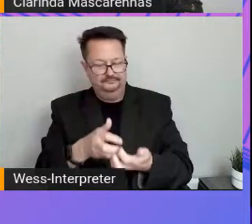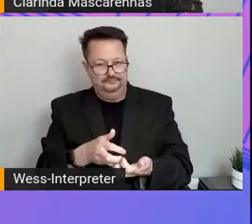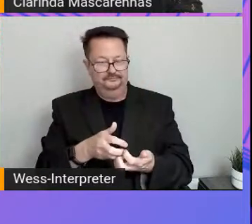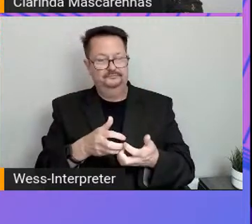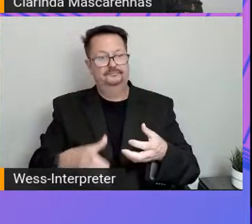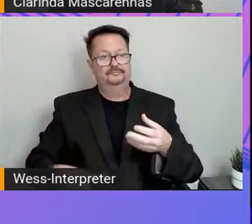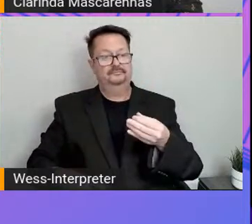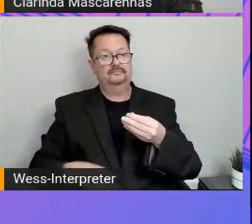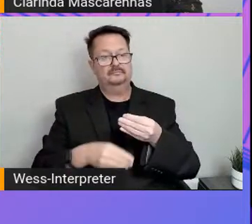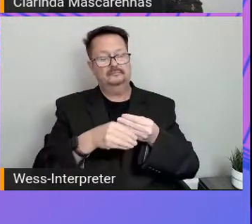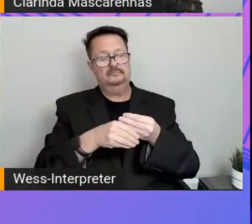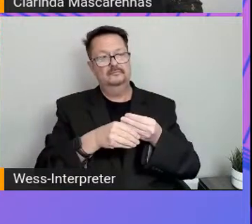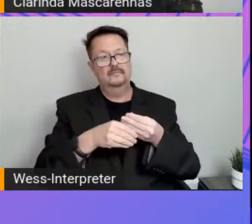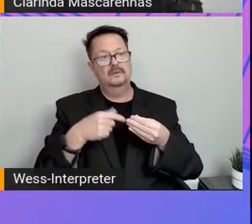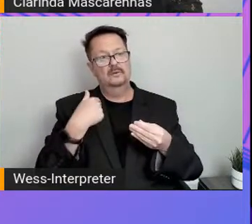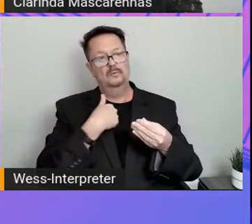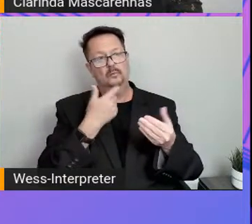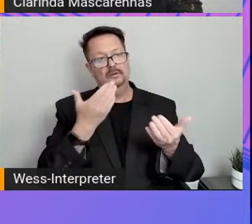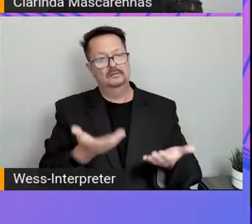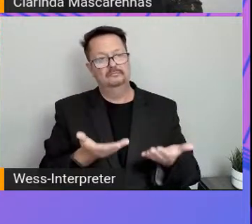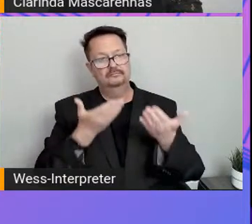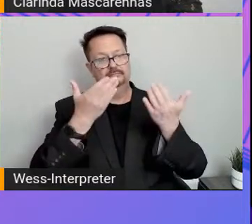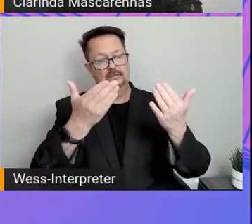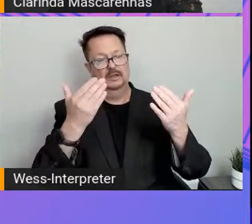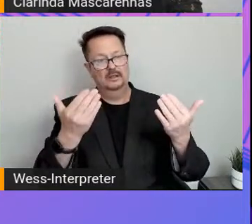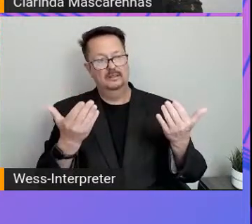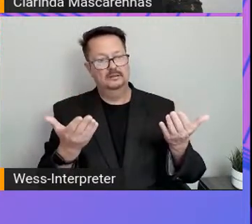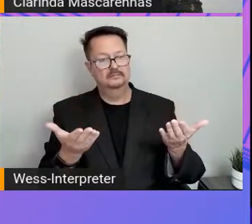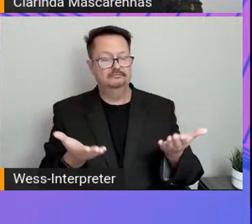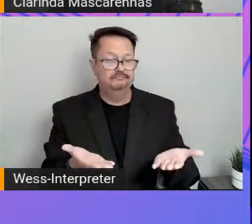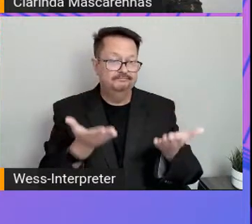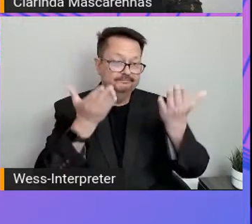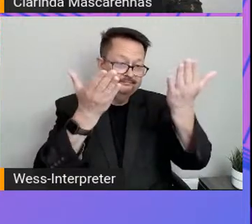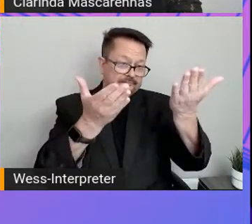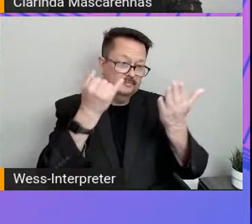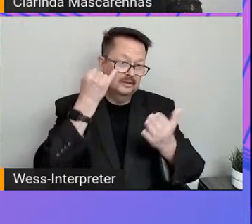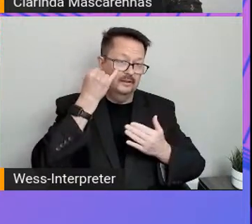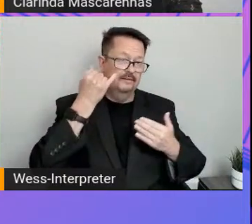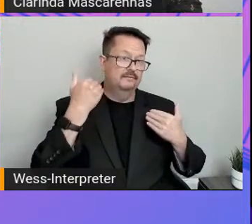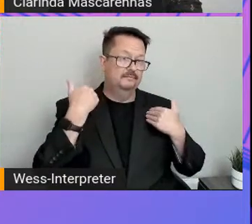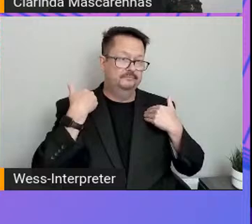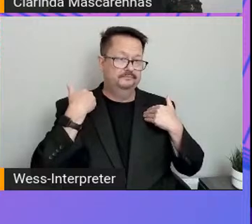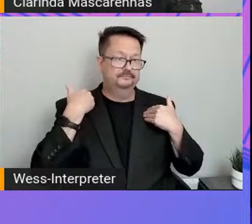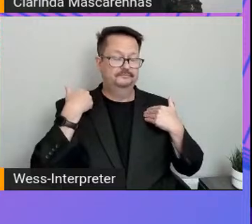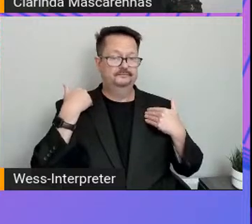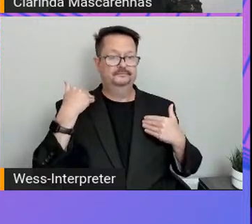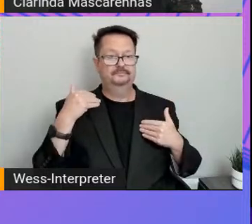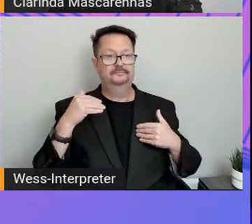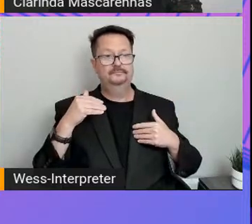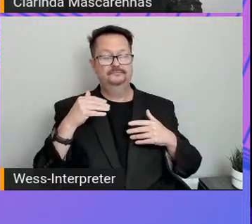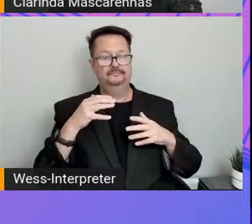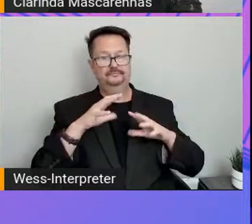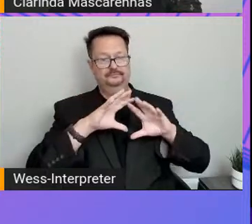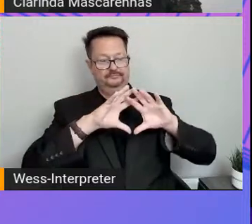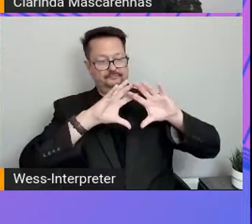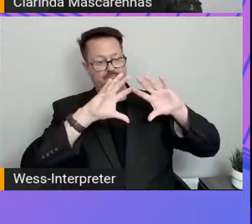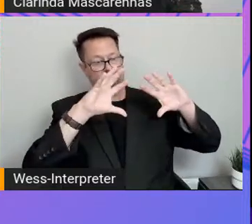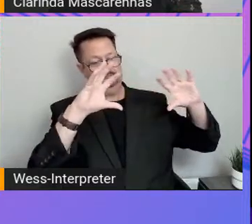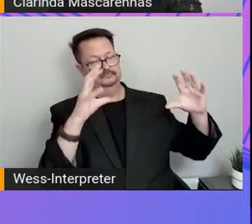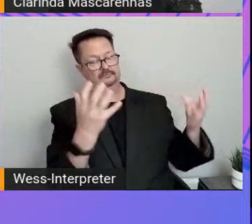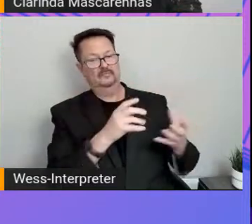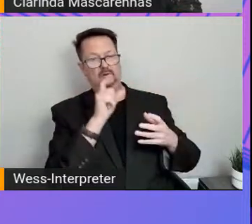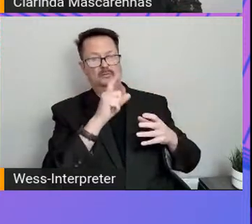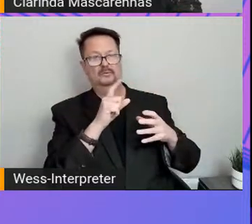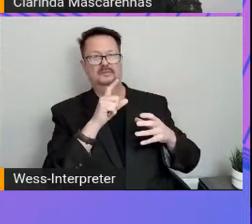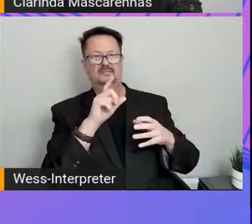Additionally, we highly recommend that, if you have any state that you need to store, you do that in a database